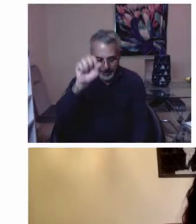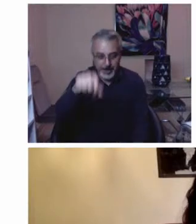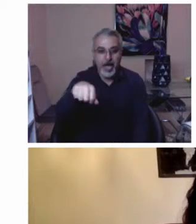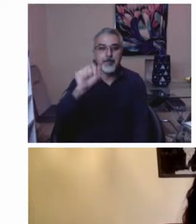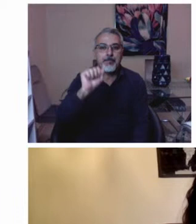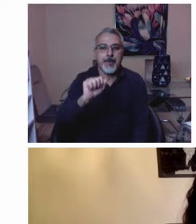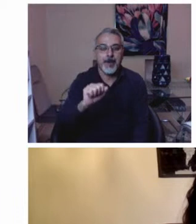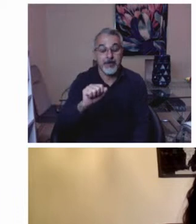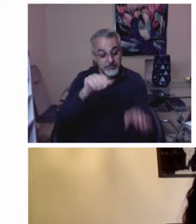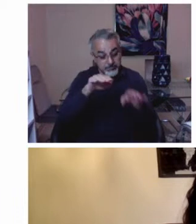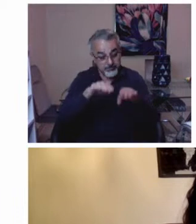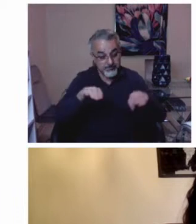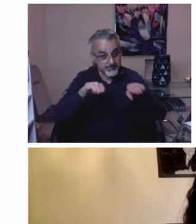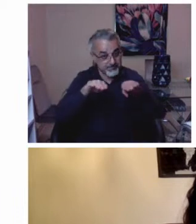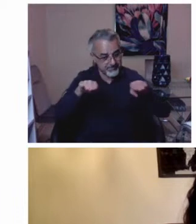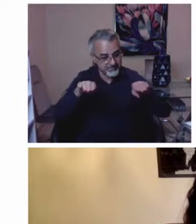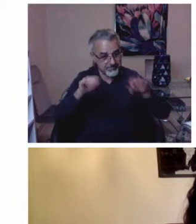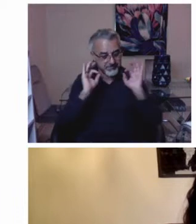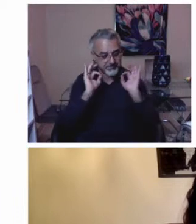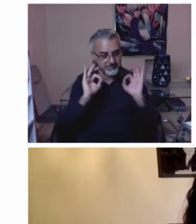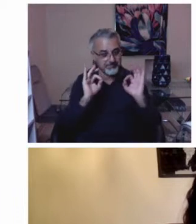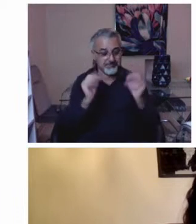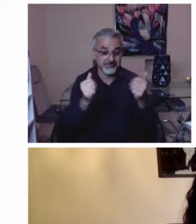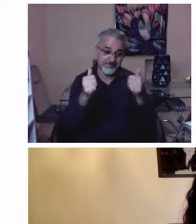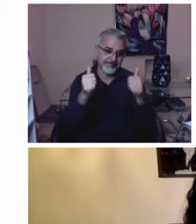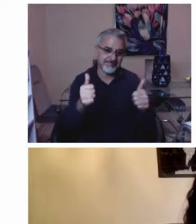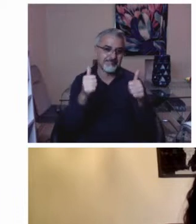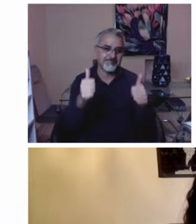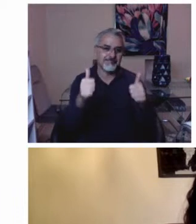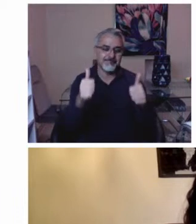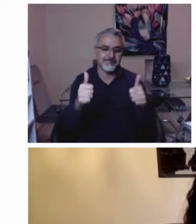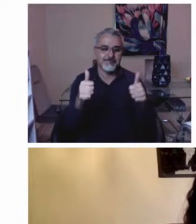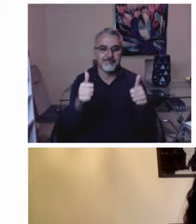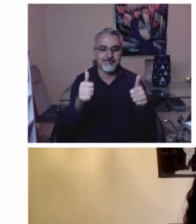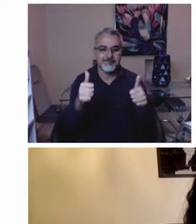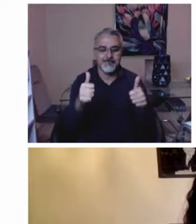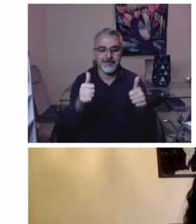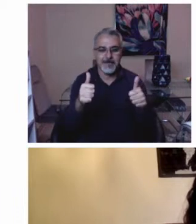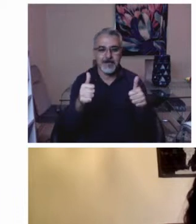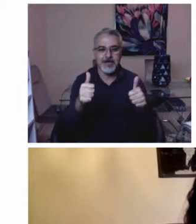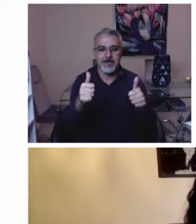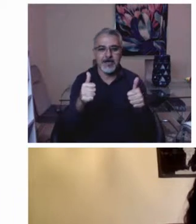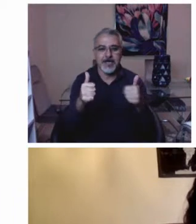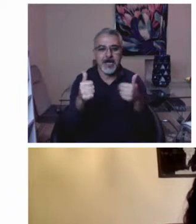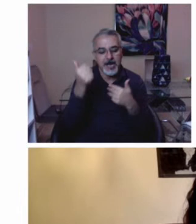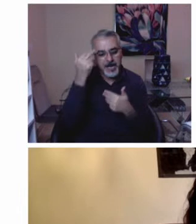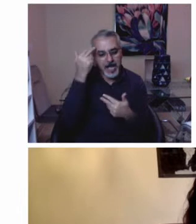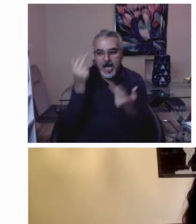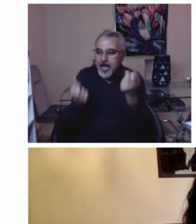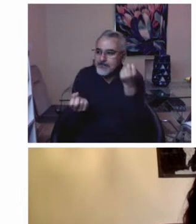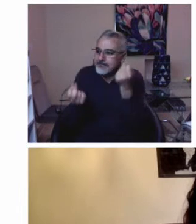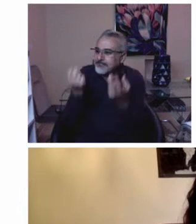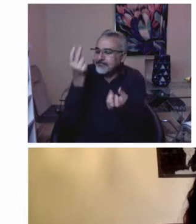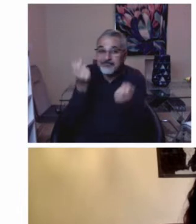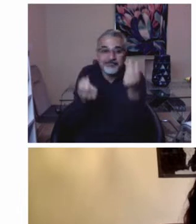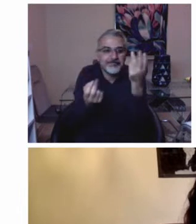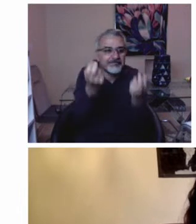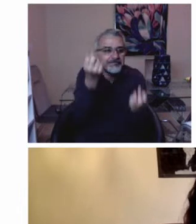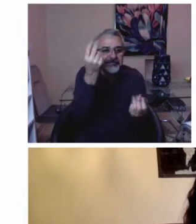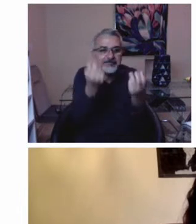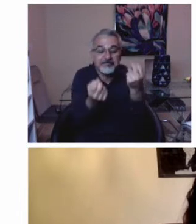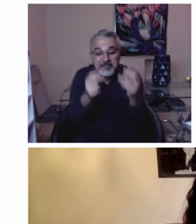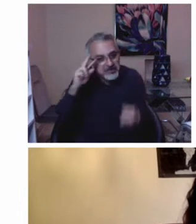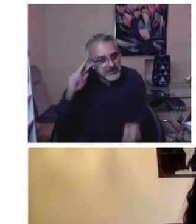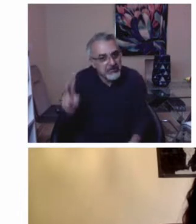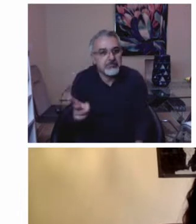us to both find innovative solutions and expand accessibility of funding for youth-led organizations and youth-led peace building on one